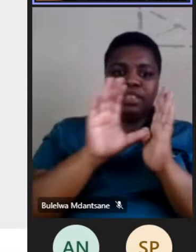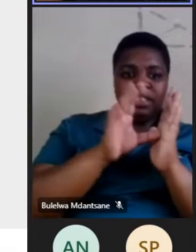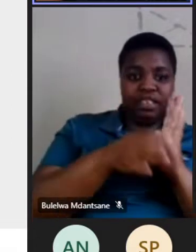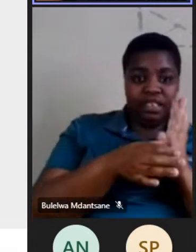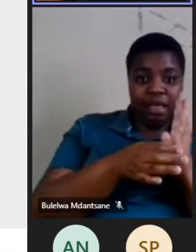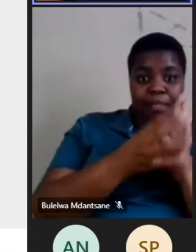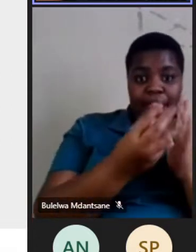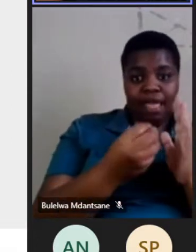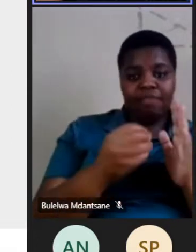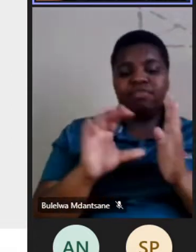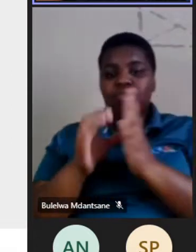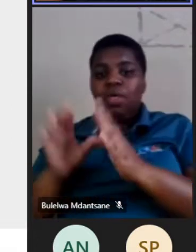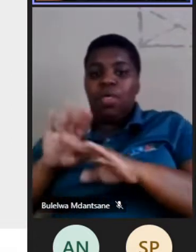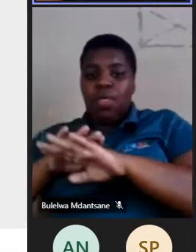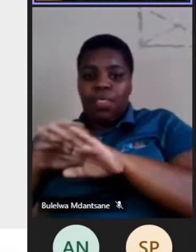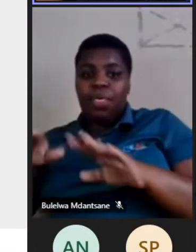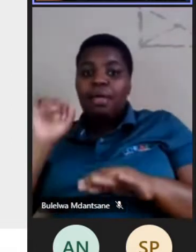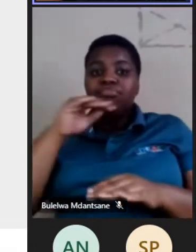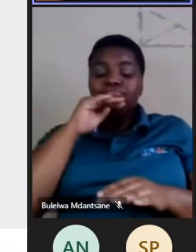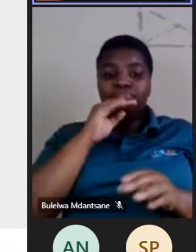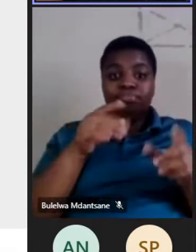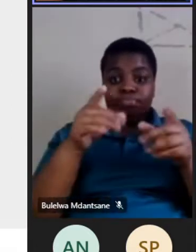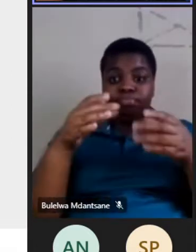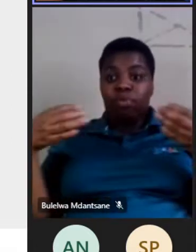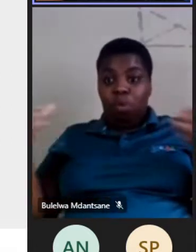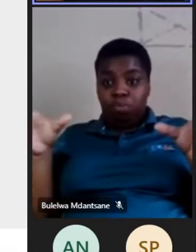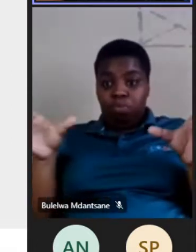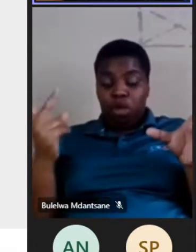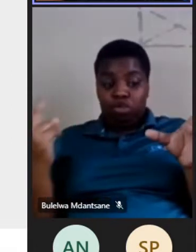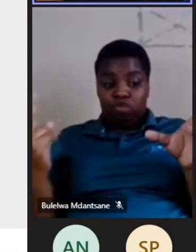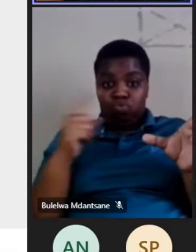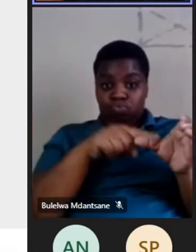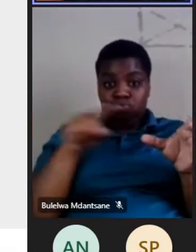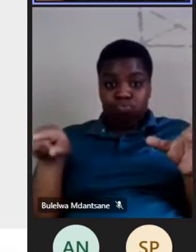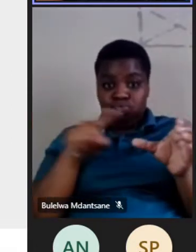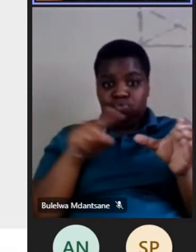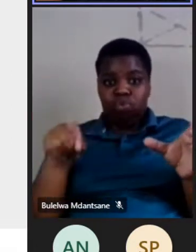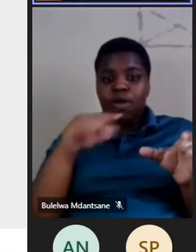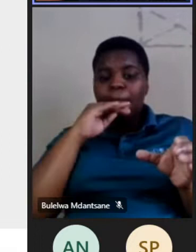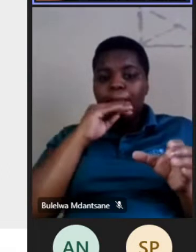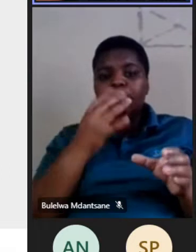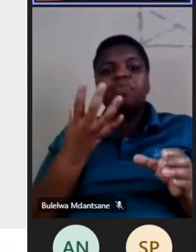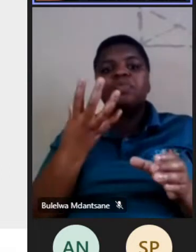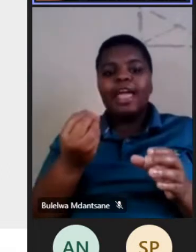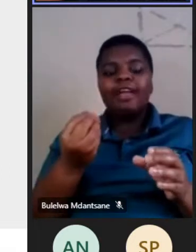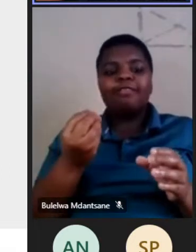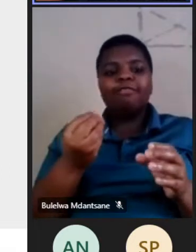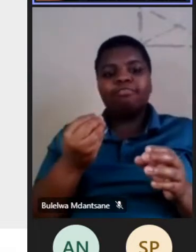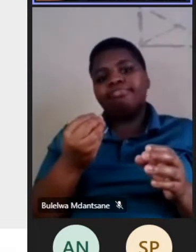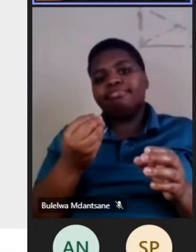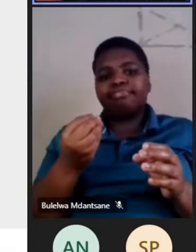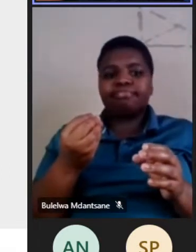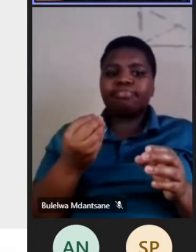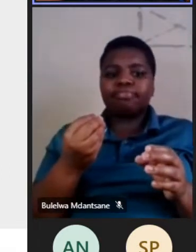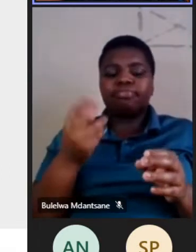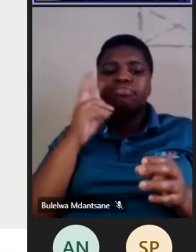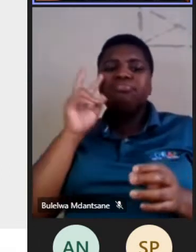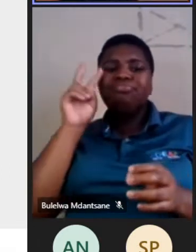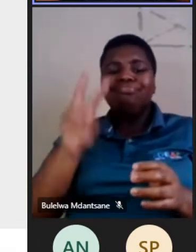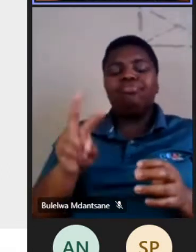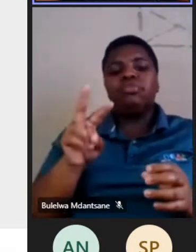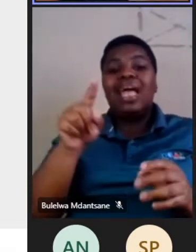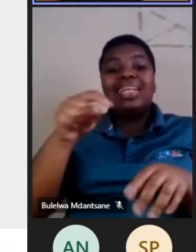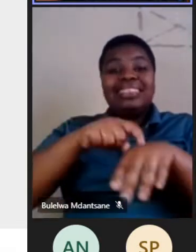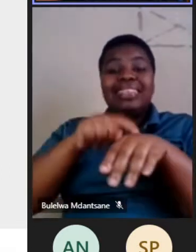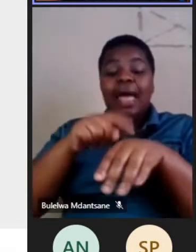Although this group didn't have tremendous challenges with food security, when they reflected on the lockdown,